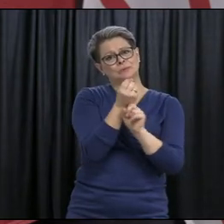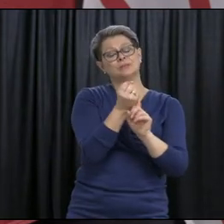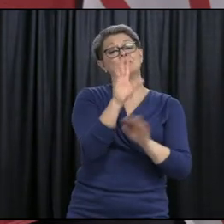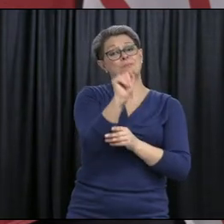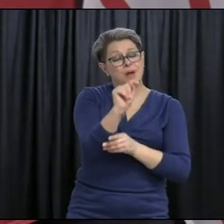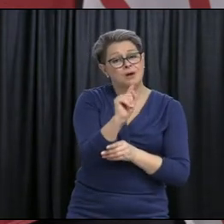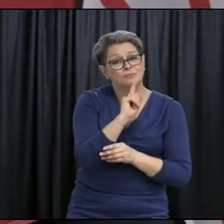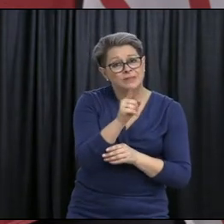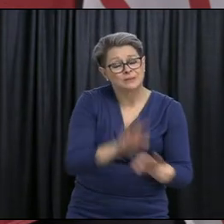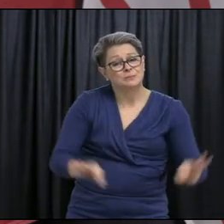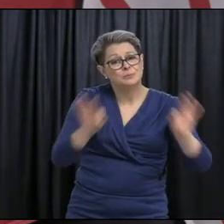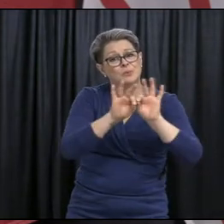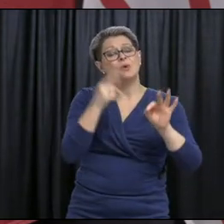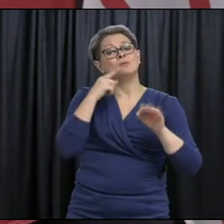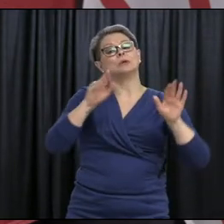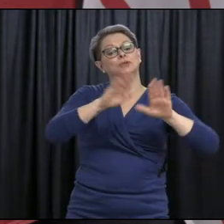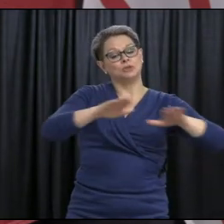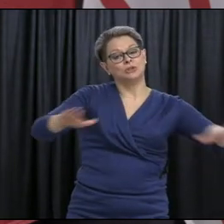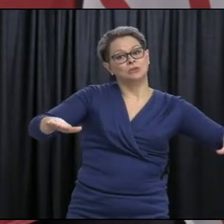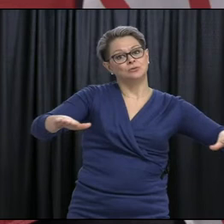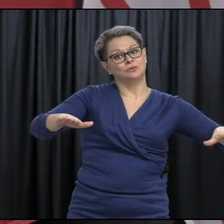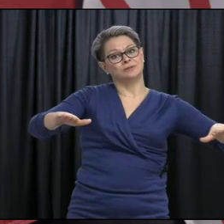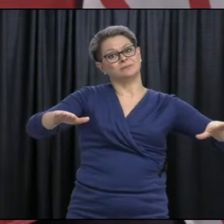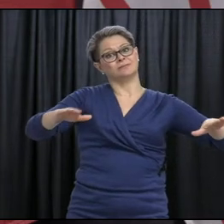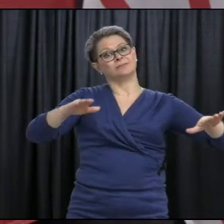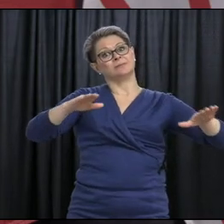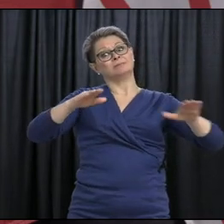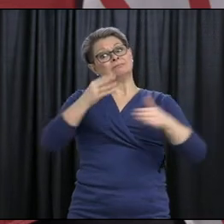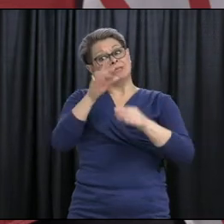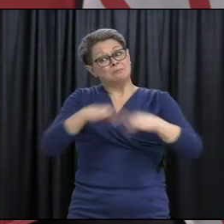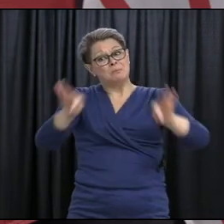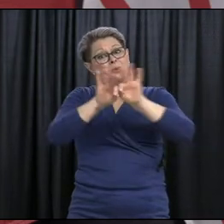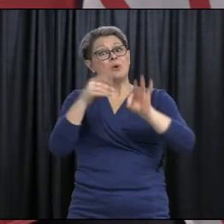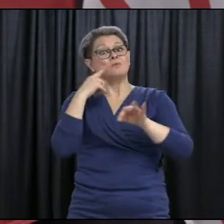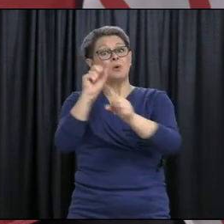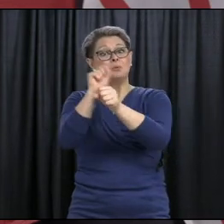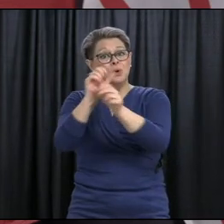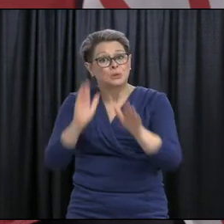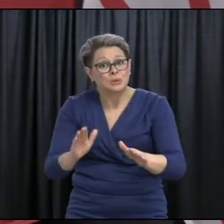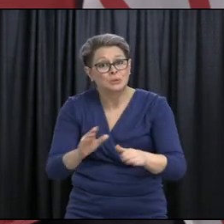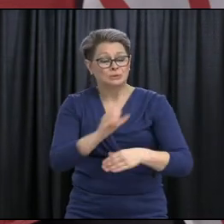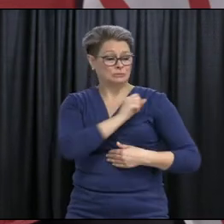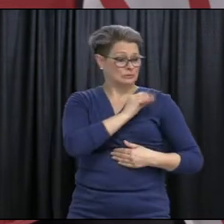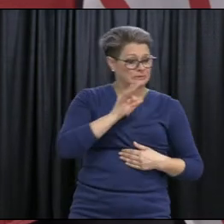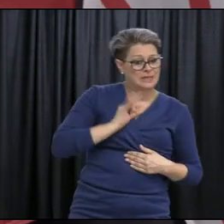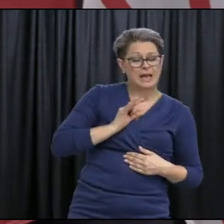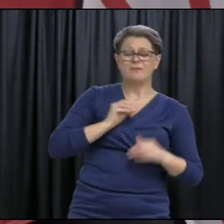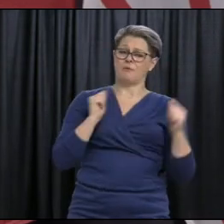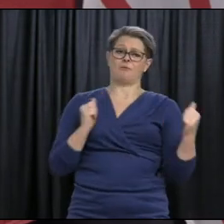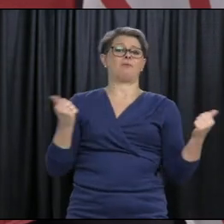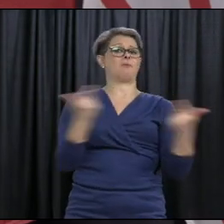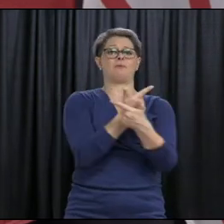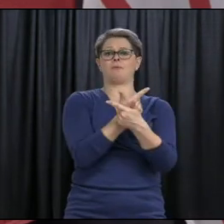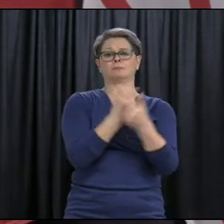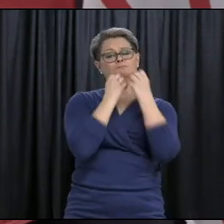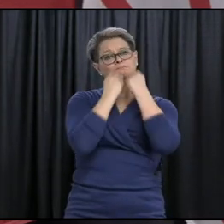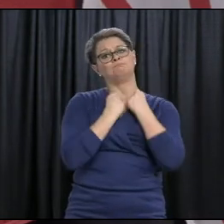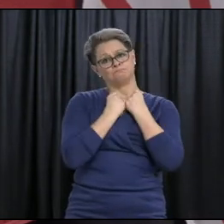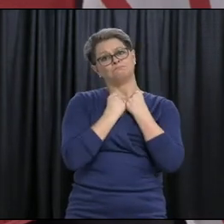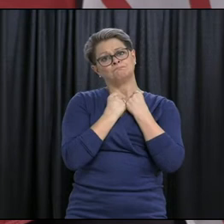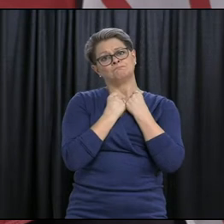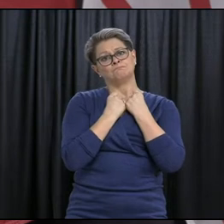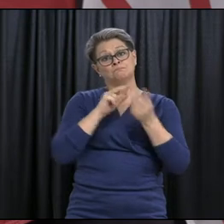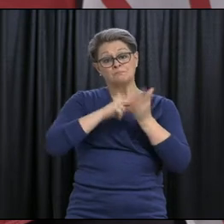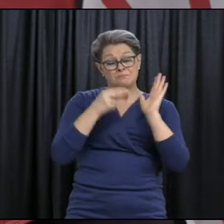children at the centers, the early childcare educators, and staff. These measures will help reduce